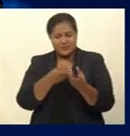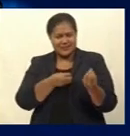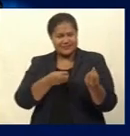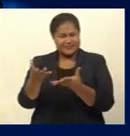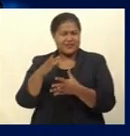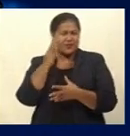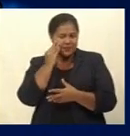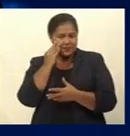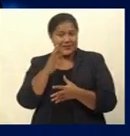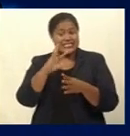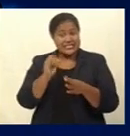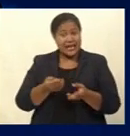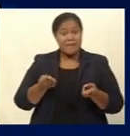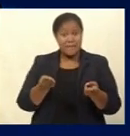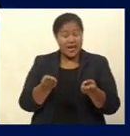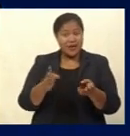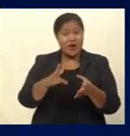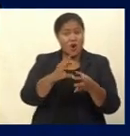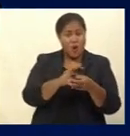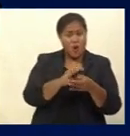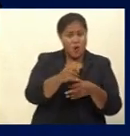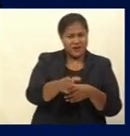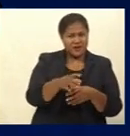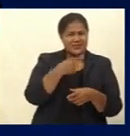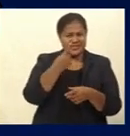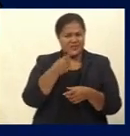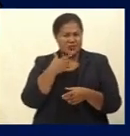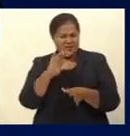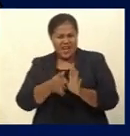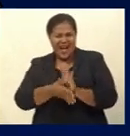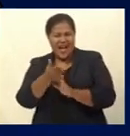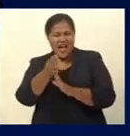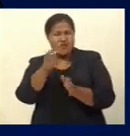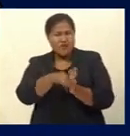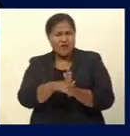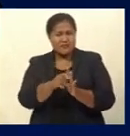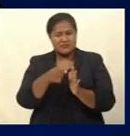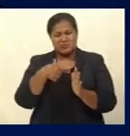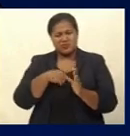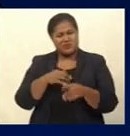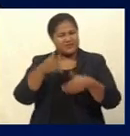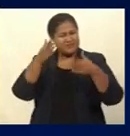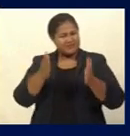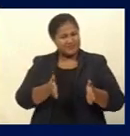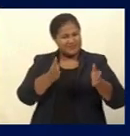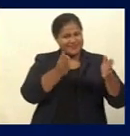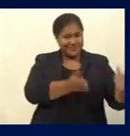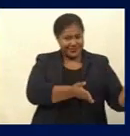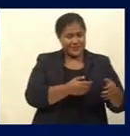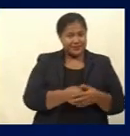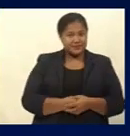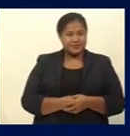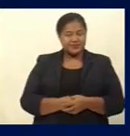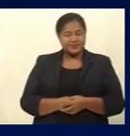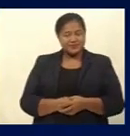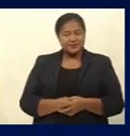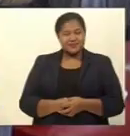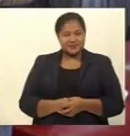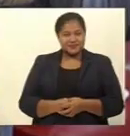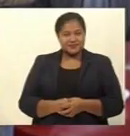supply. Some bakery owners say they are incurring high operational costs during this period. Christiana Ulwai